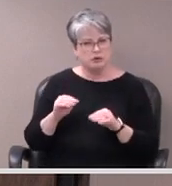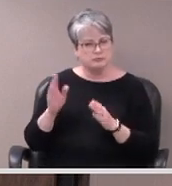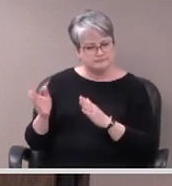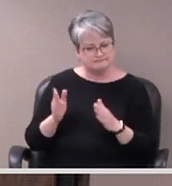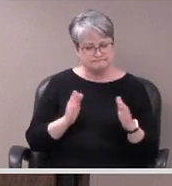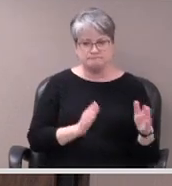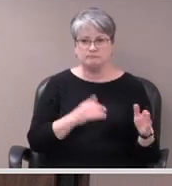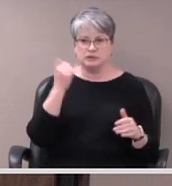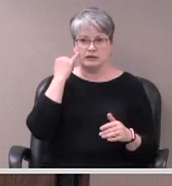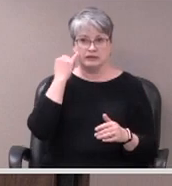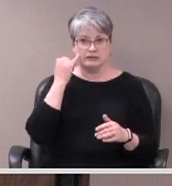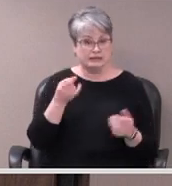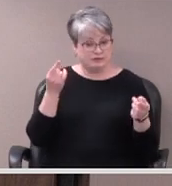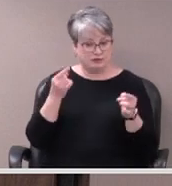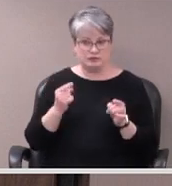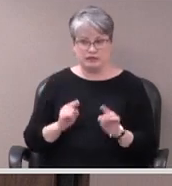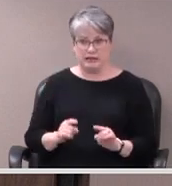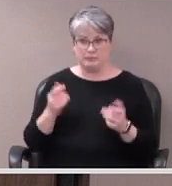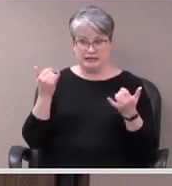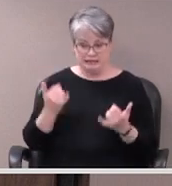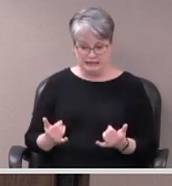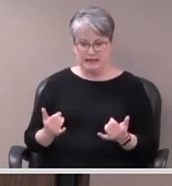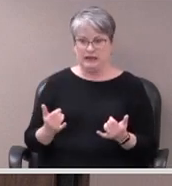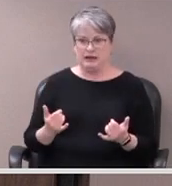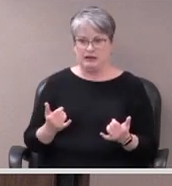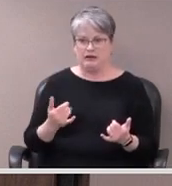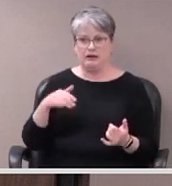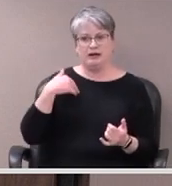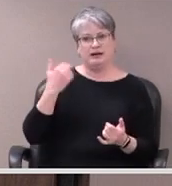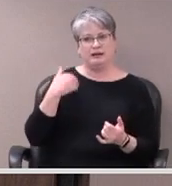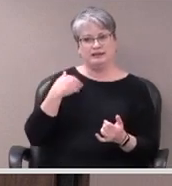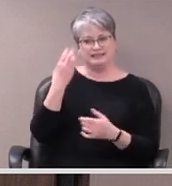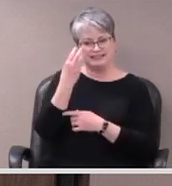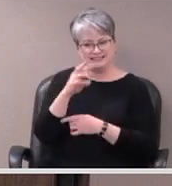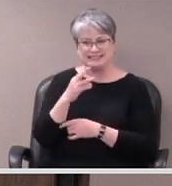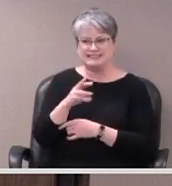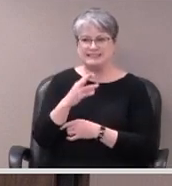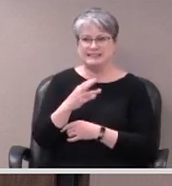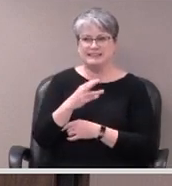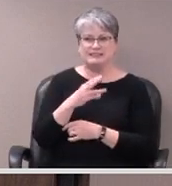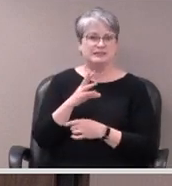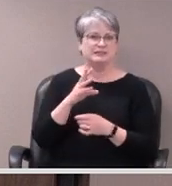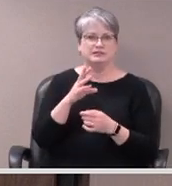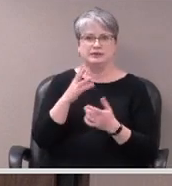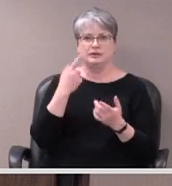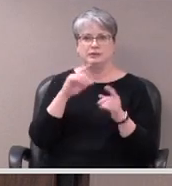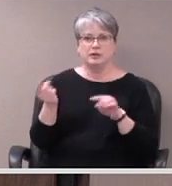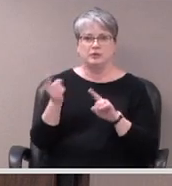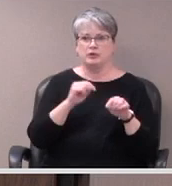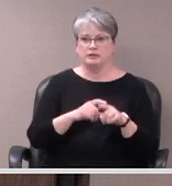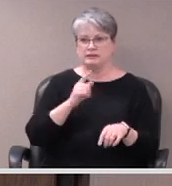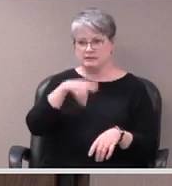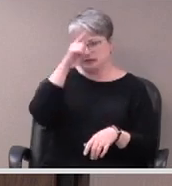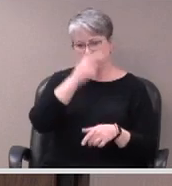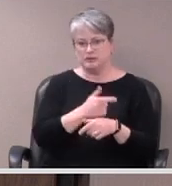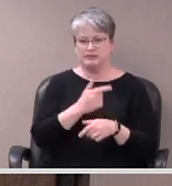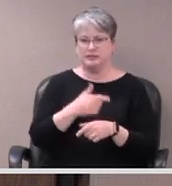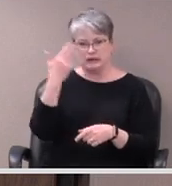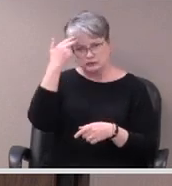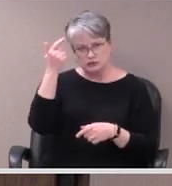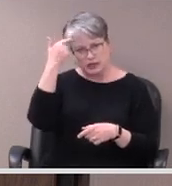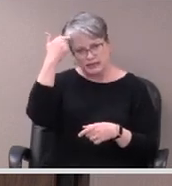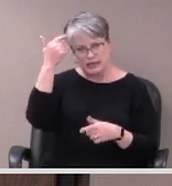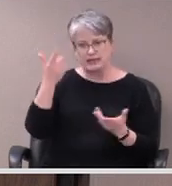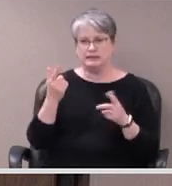if something goes down that just went down just now, a young 16-year-old boy went to go see his brother at the hospital. He got shot in the head. He's